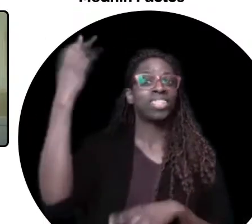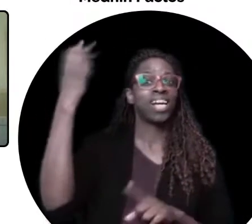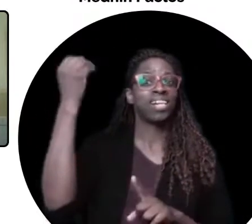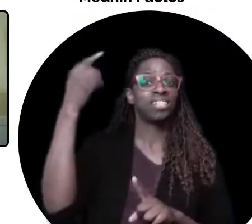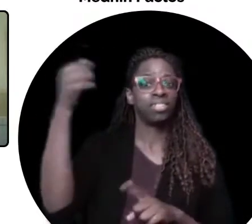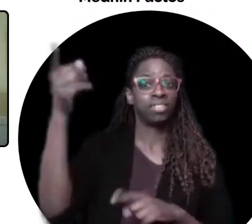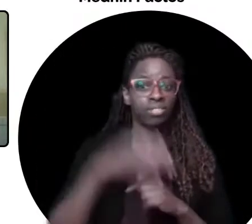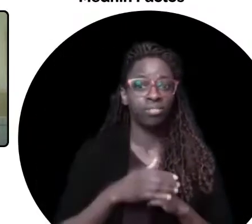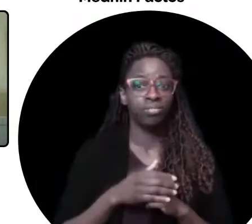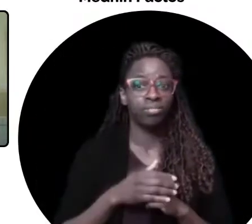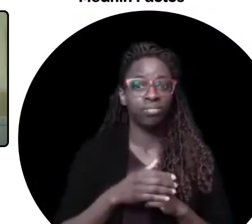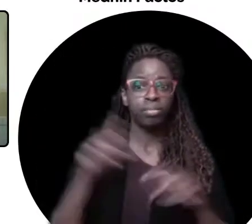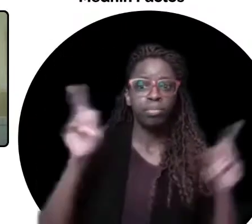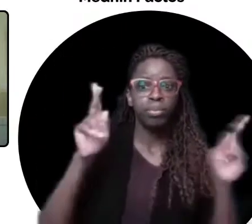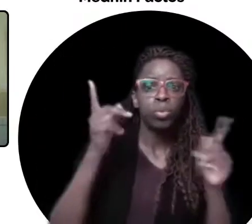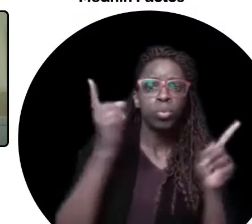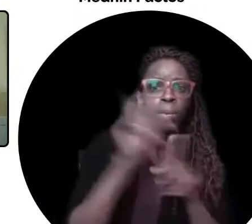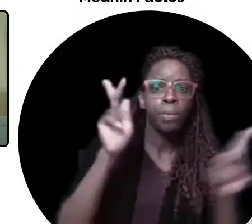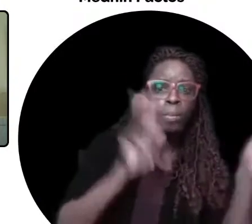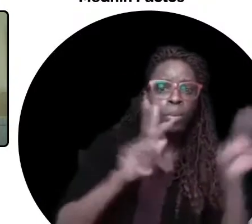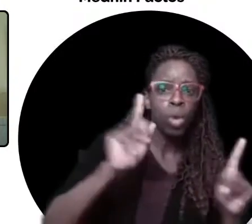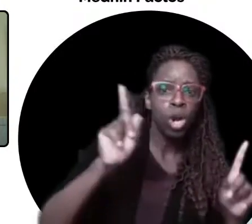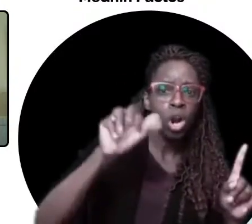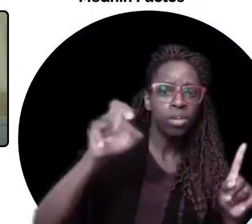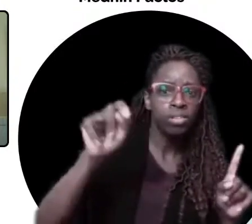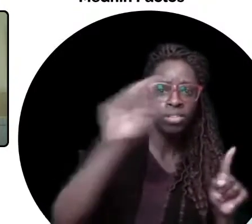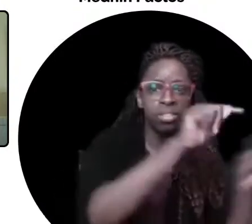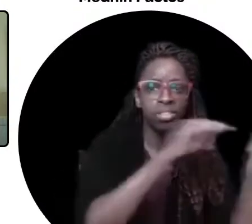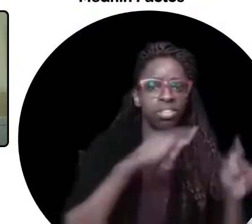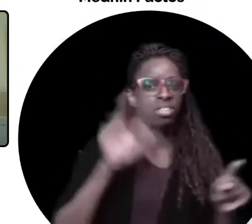love for you to talk a little bit about